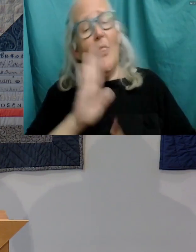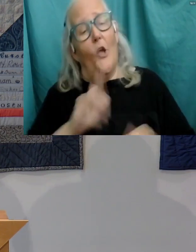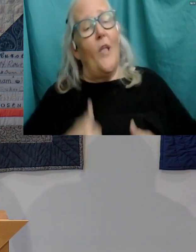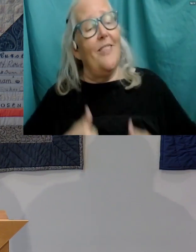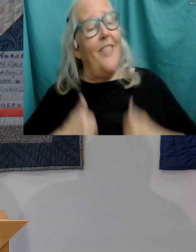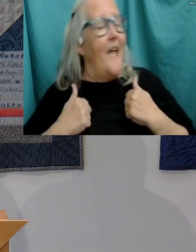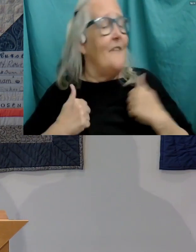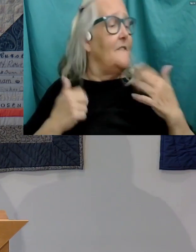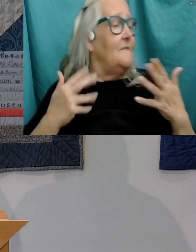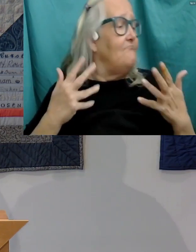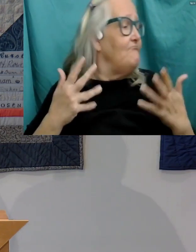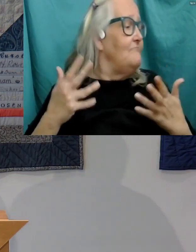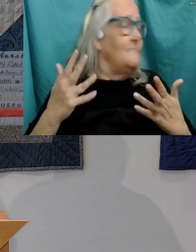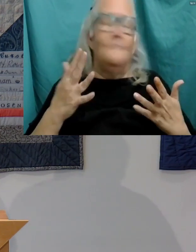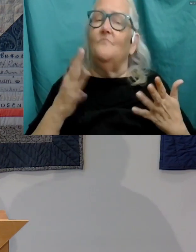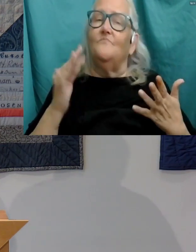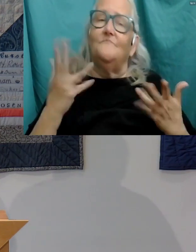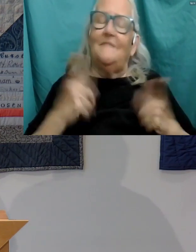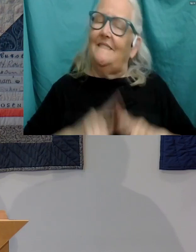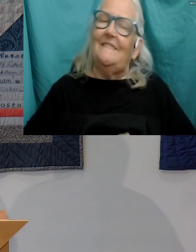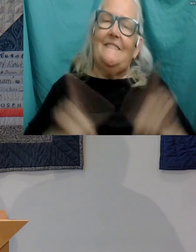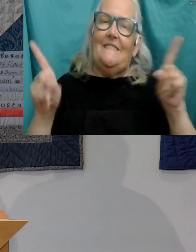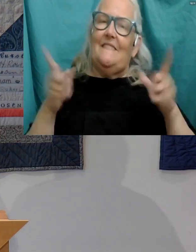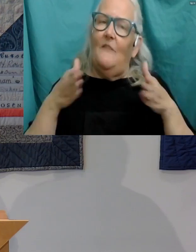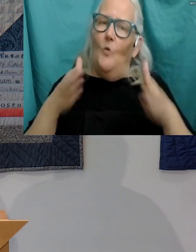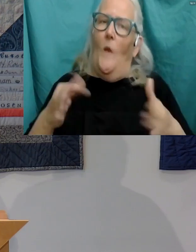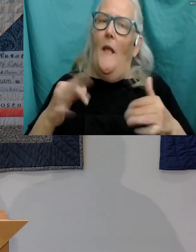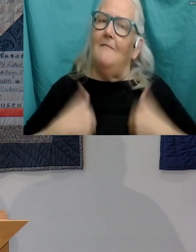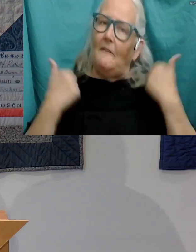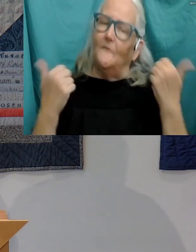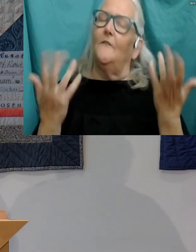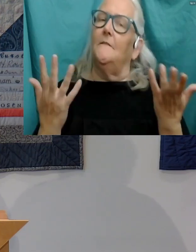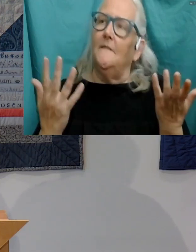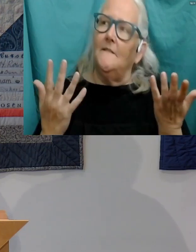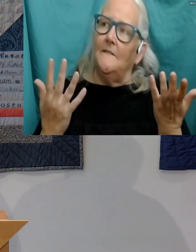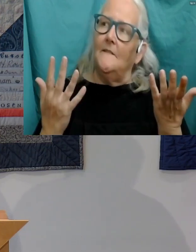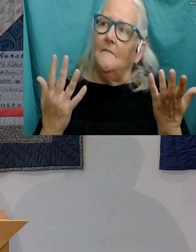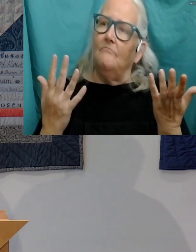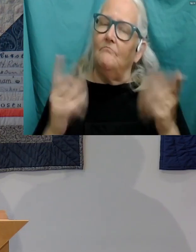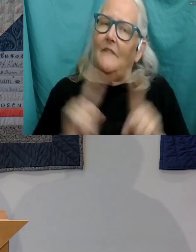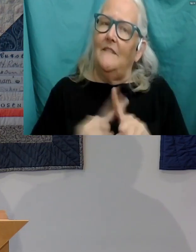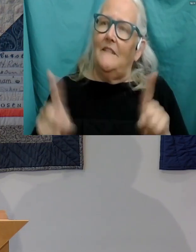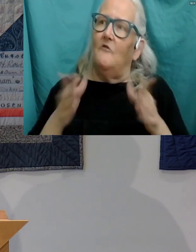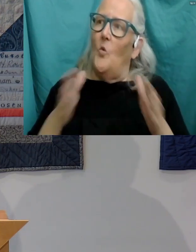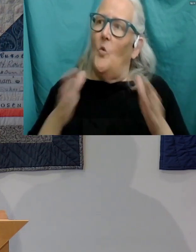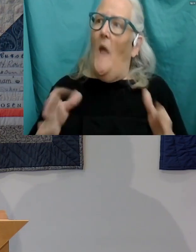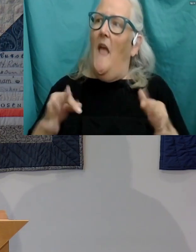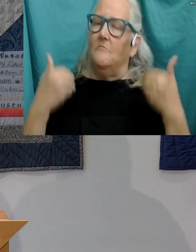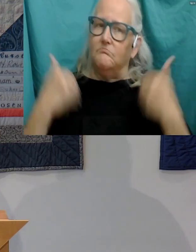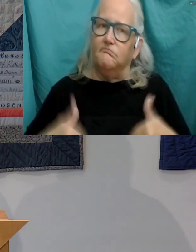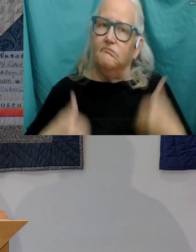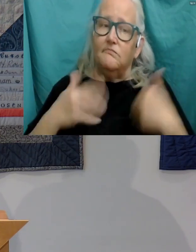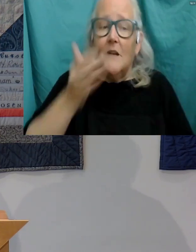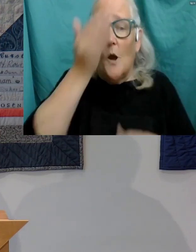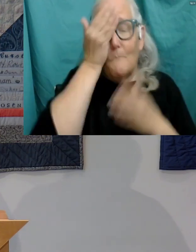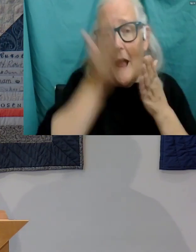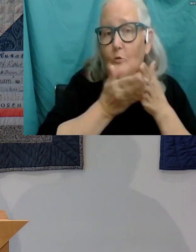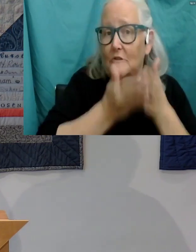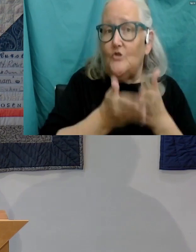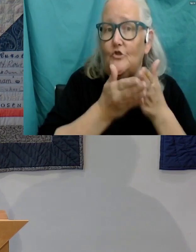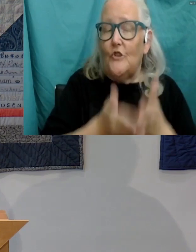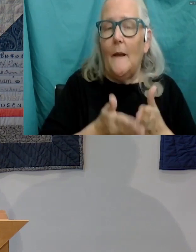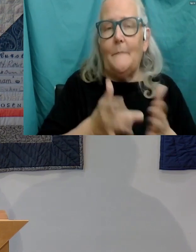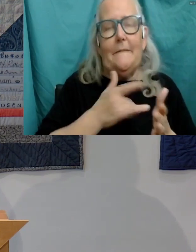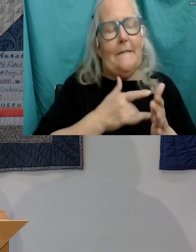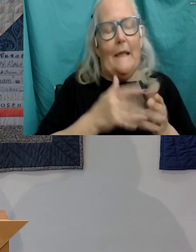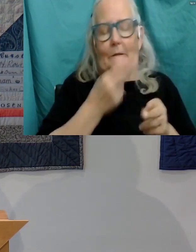a different way of doing things, a different way of being. Pirate ships of this moment were short-lived heterotopias,